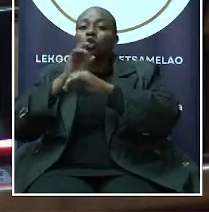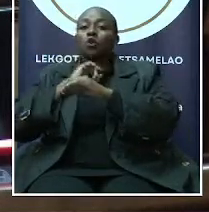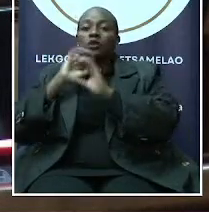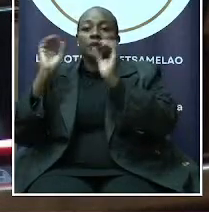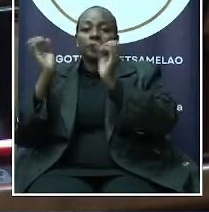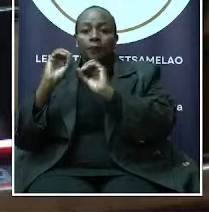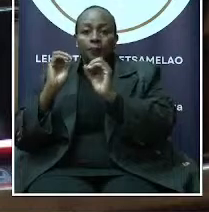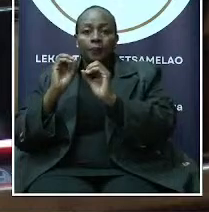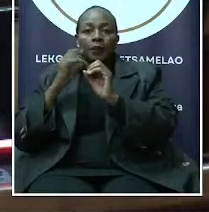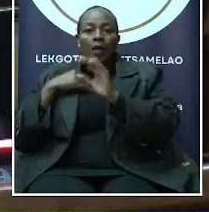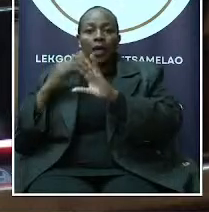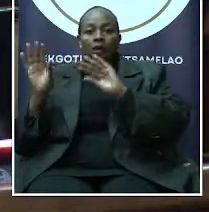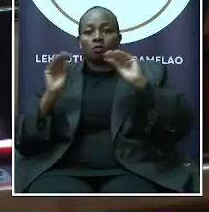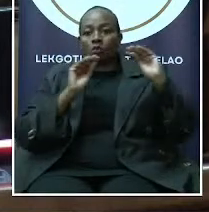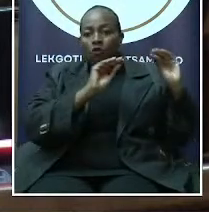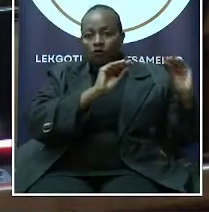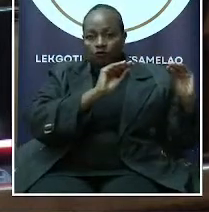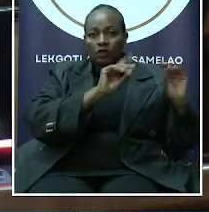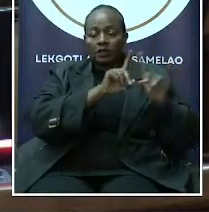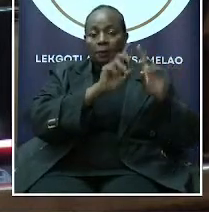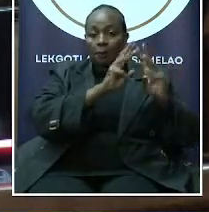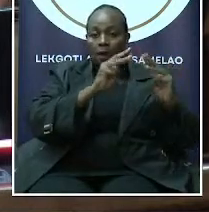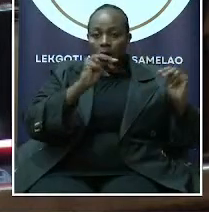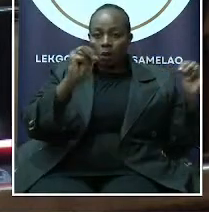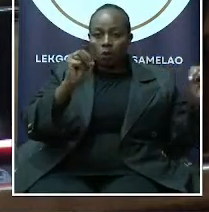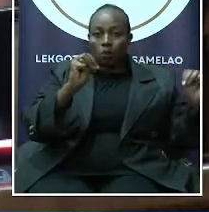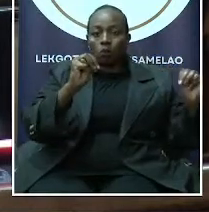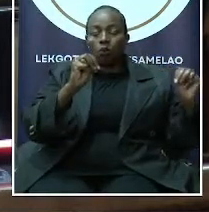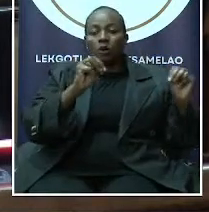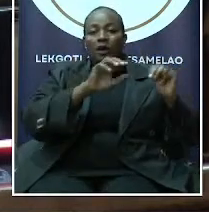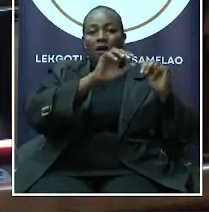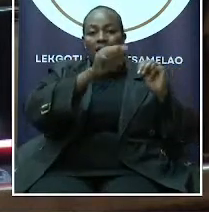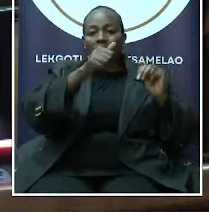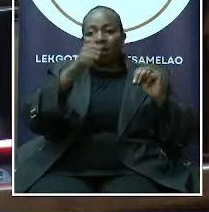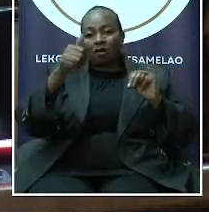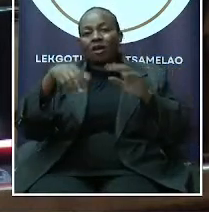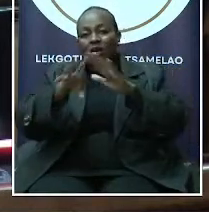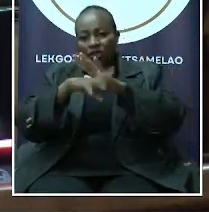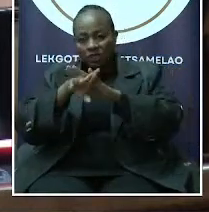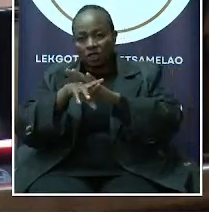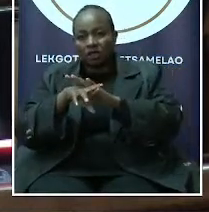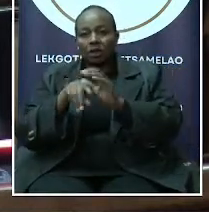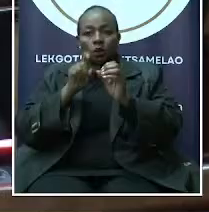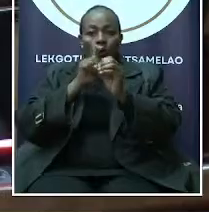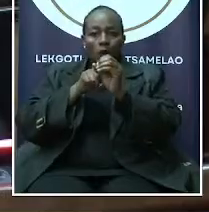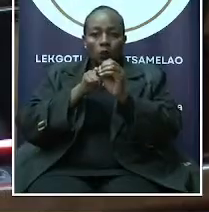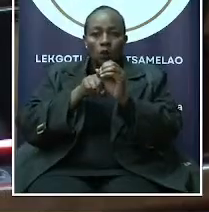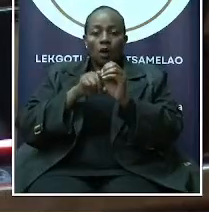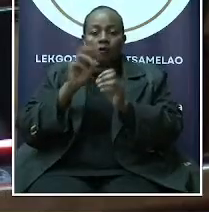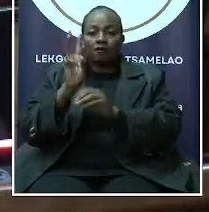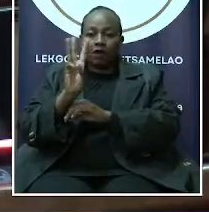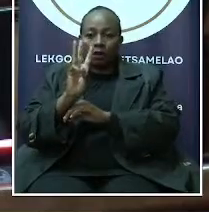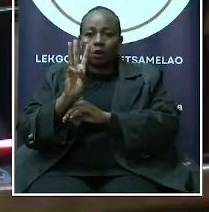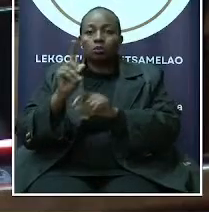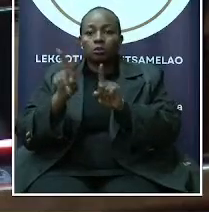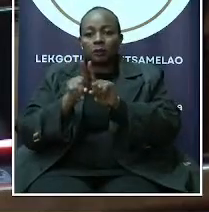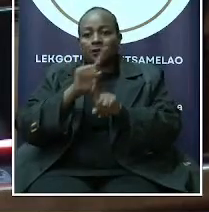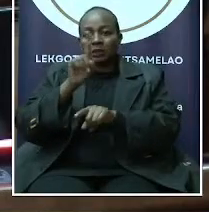within the urban center, such as Mangaung, as well as in other regions and towns like Qwaqwa, Welkom, and